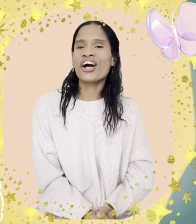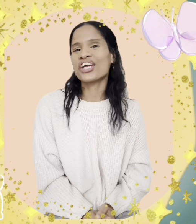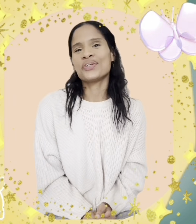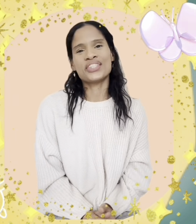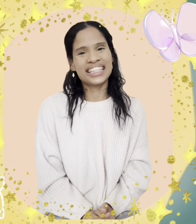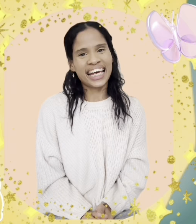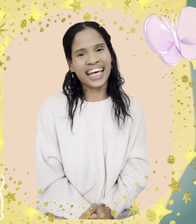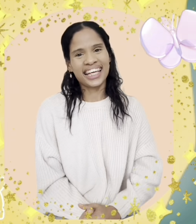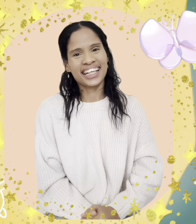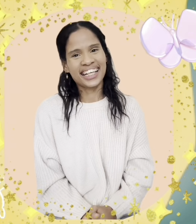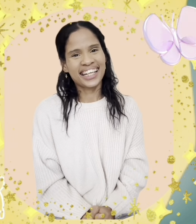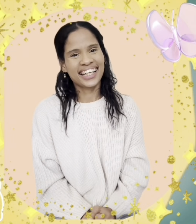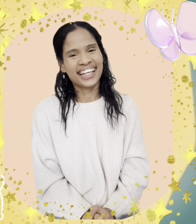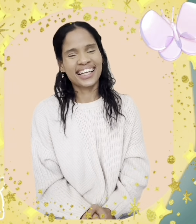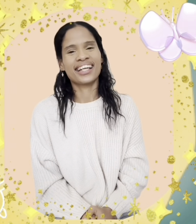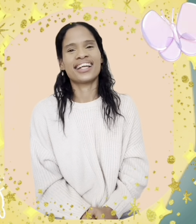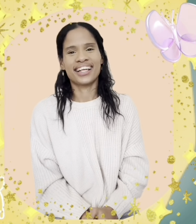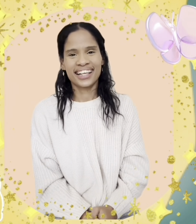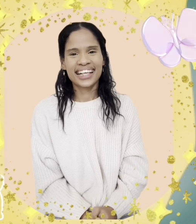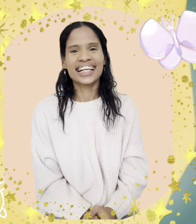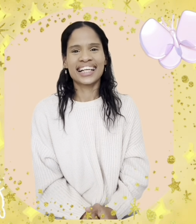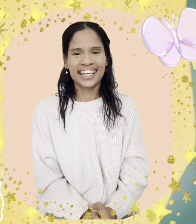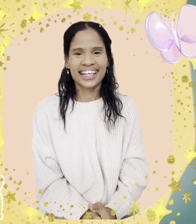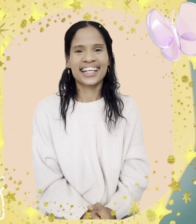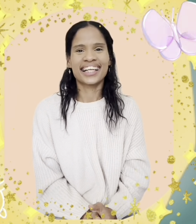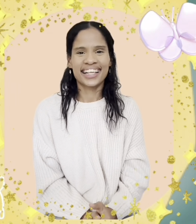How are you today?